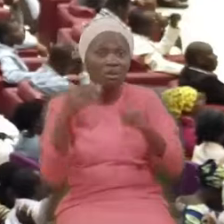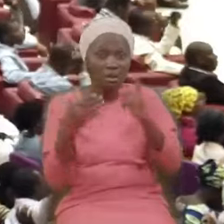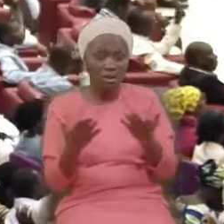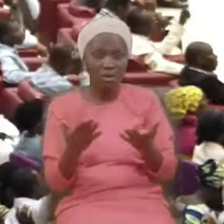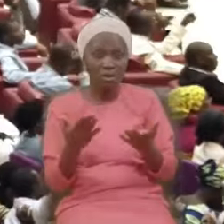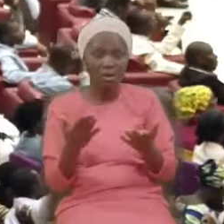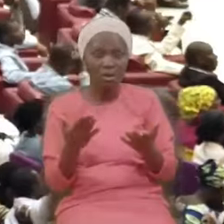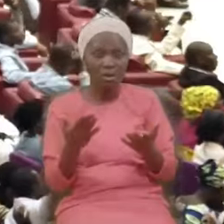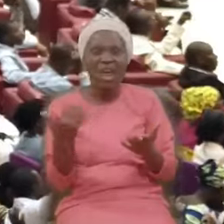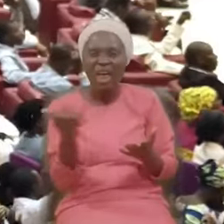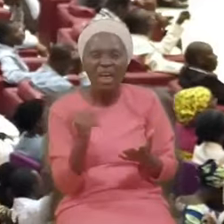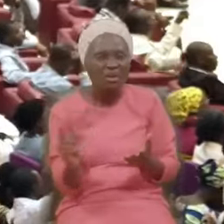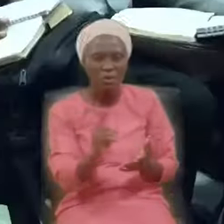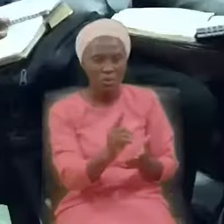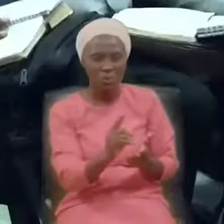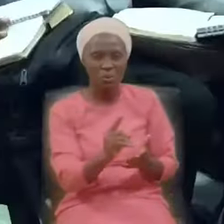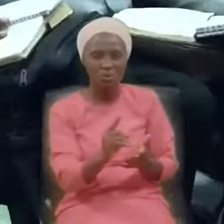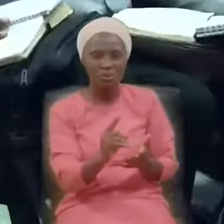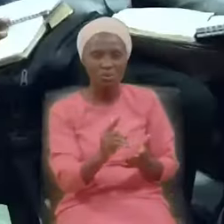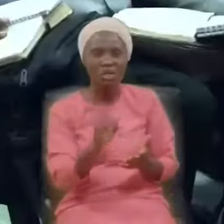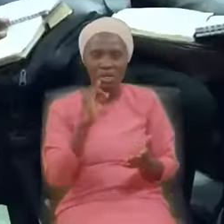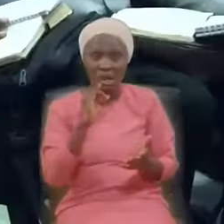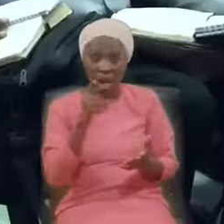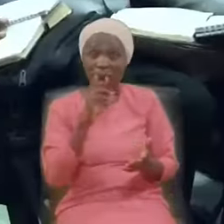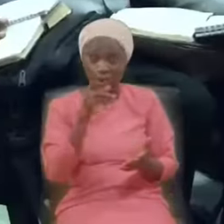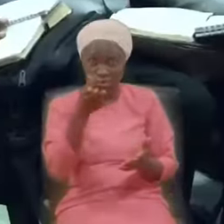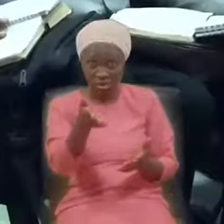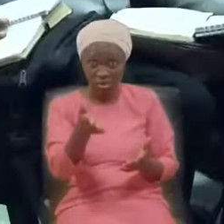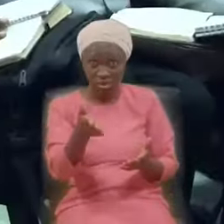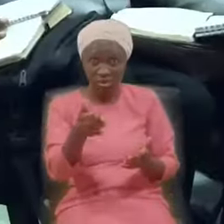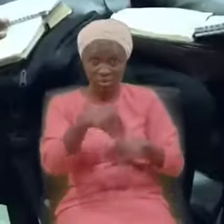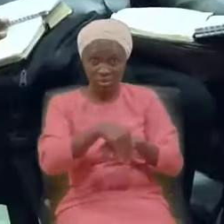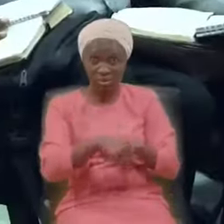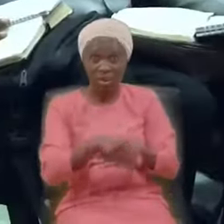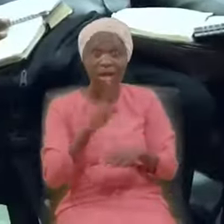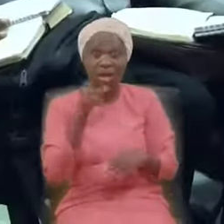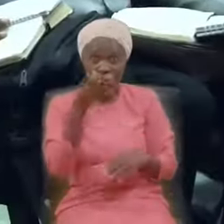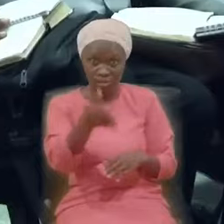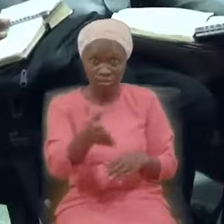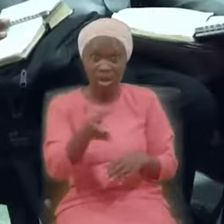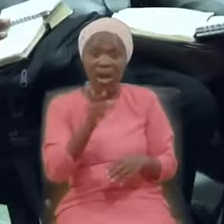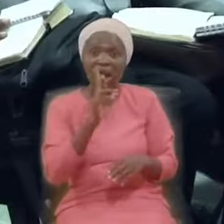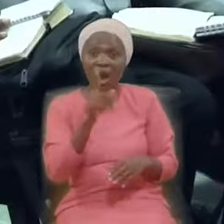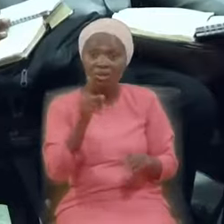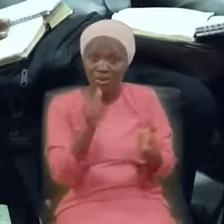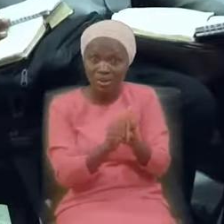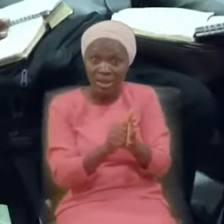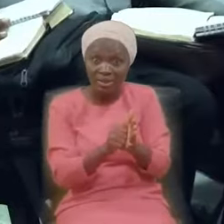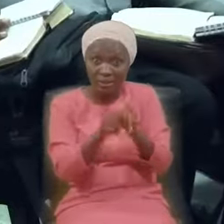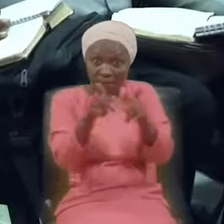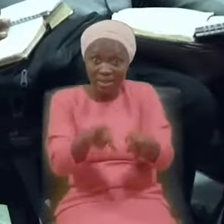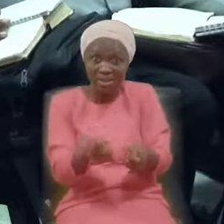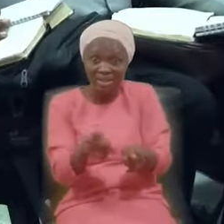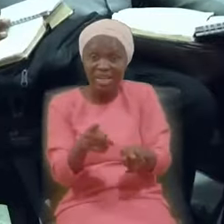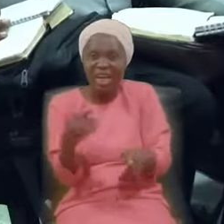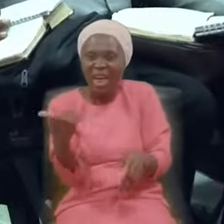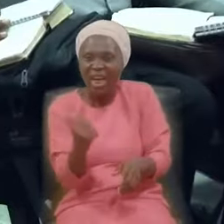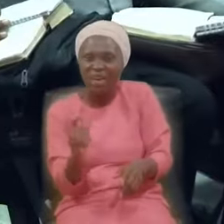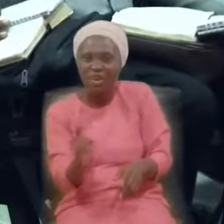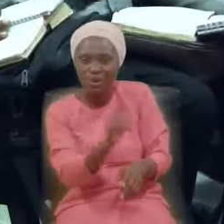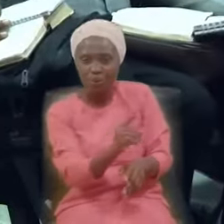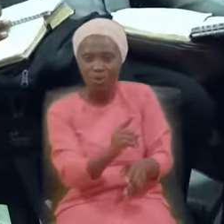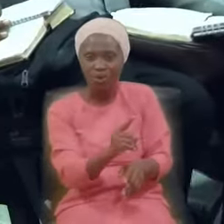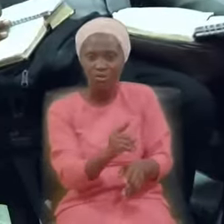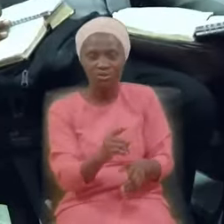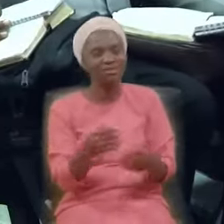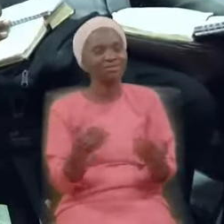Whosoever, I said, is he there tonight? Are you sure? Ah, tonight problems have